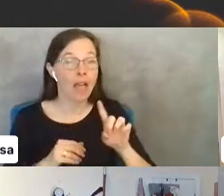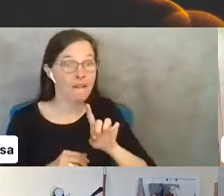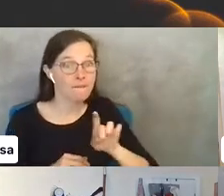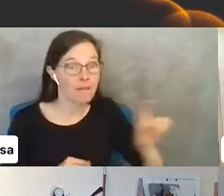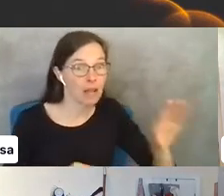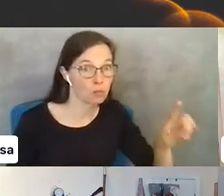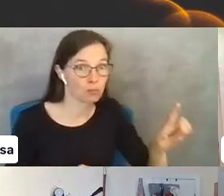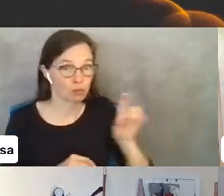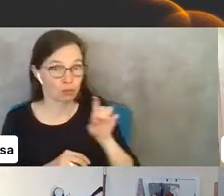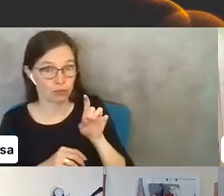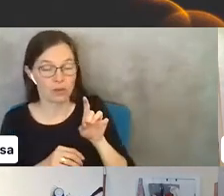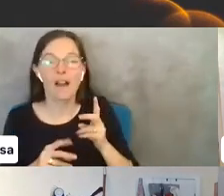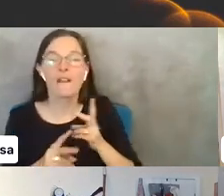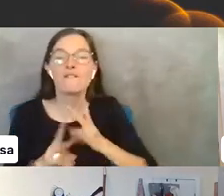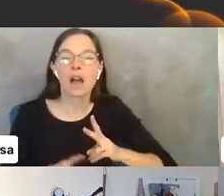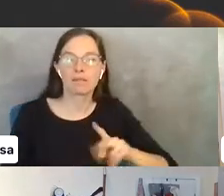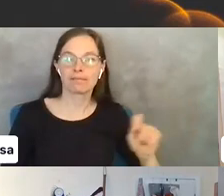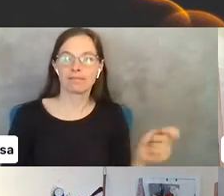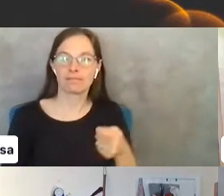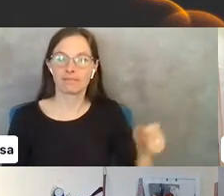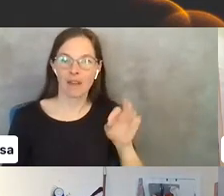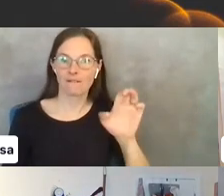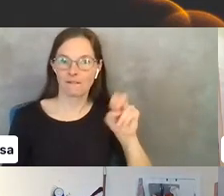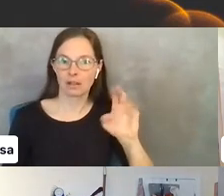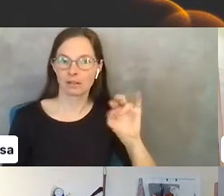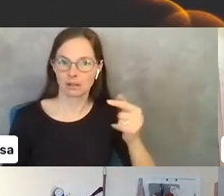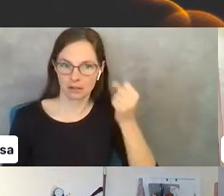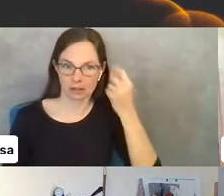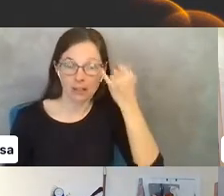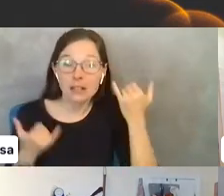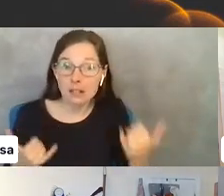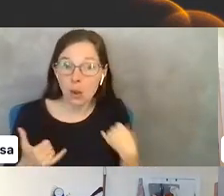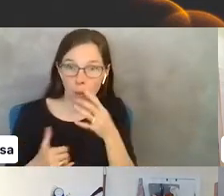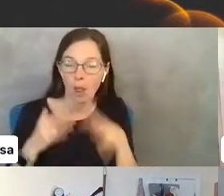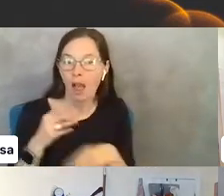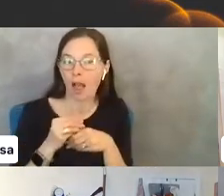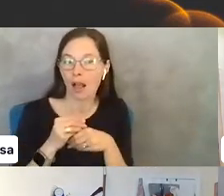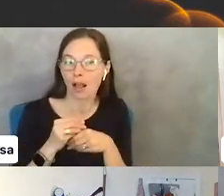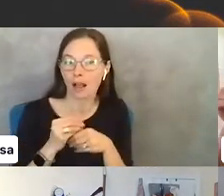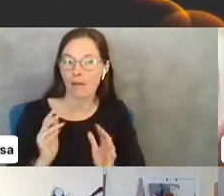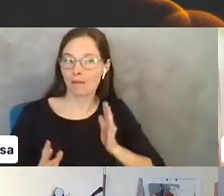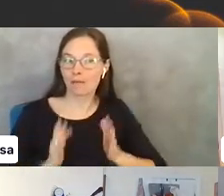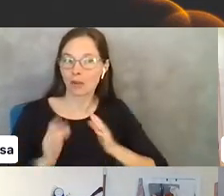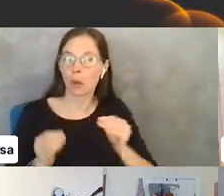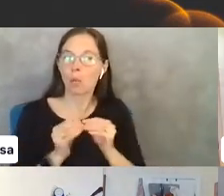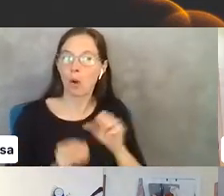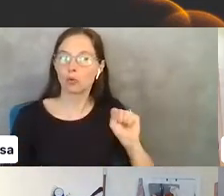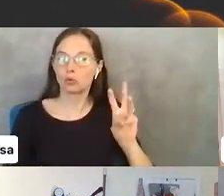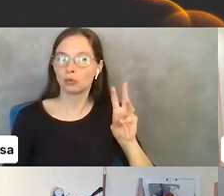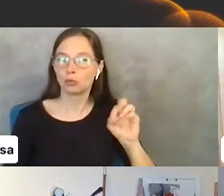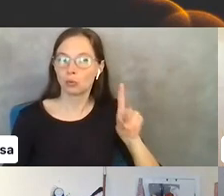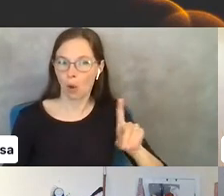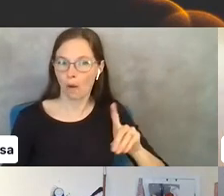are very fencing, right? Now we're going to add a little fancy flair sword fighting to some of these